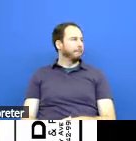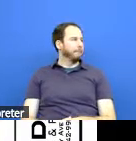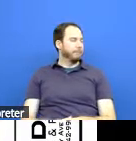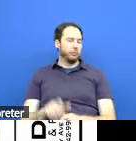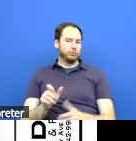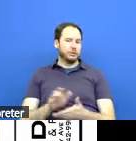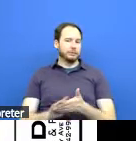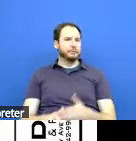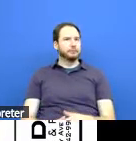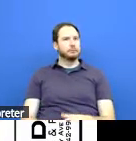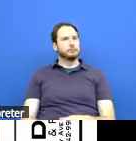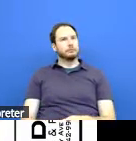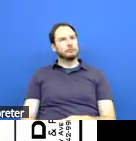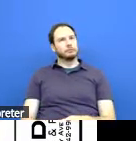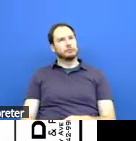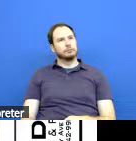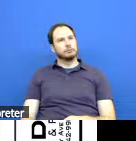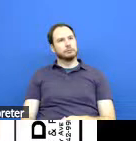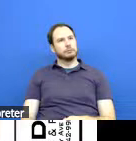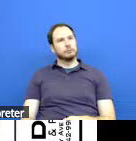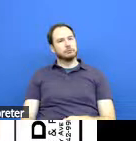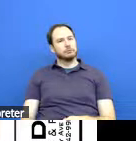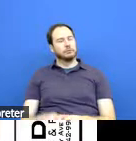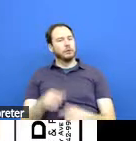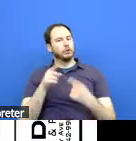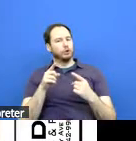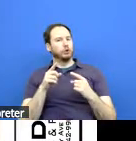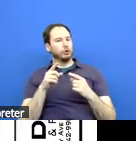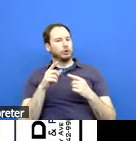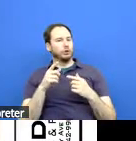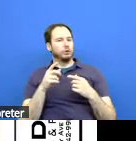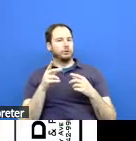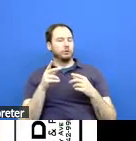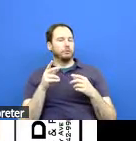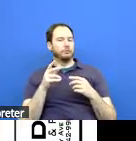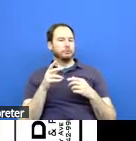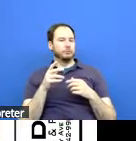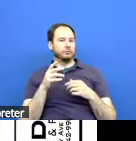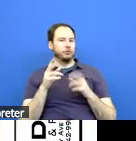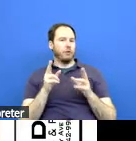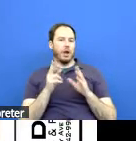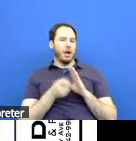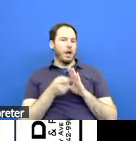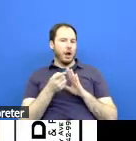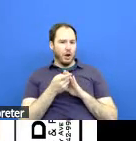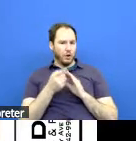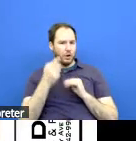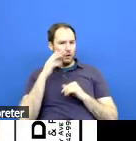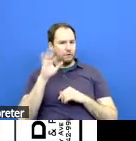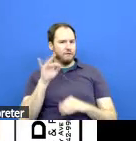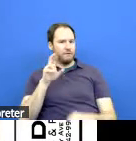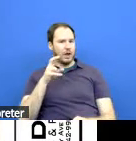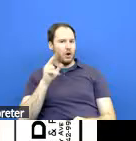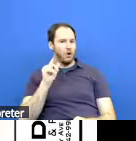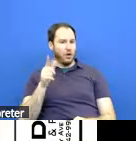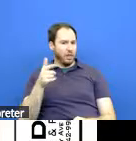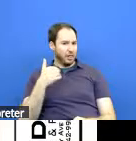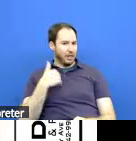So. Yeah, and at peak commuter times, I don't know if there's anything possible with the fire hall to have